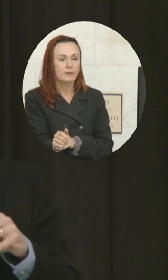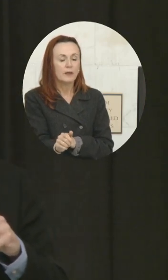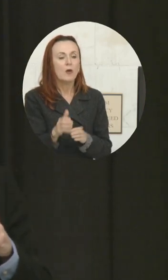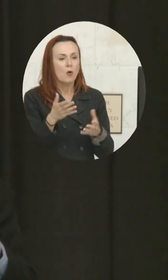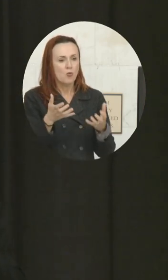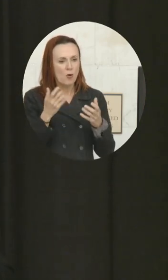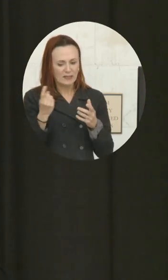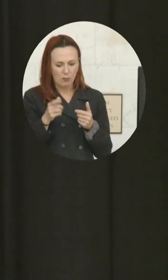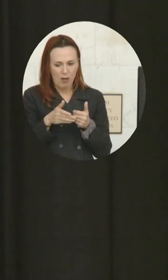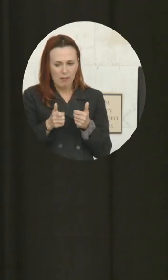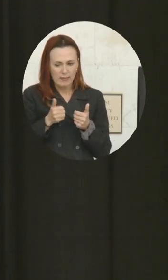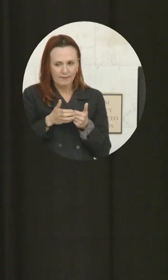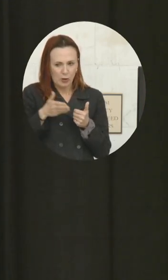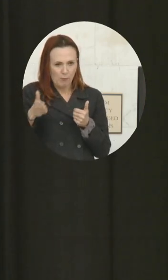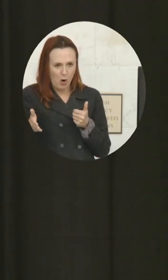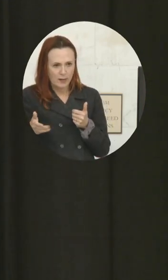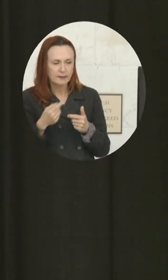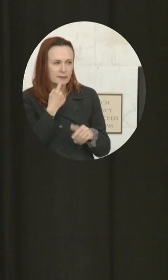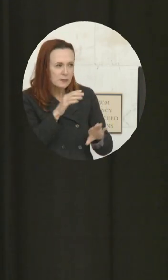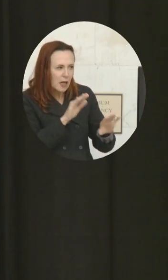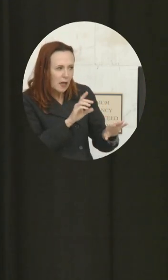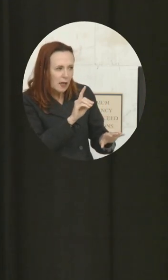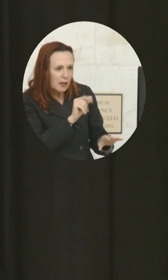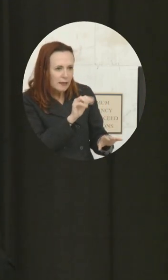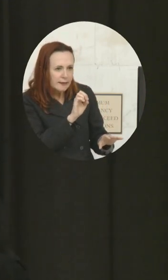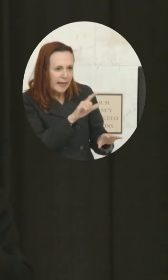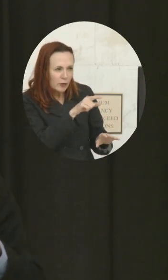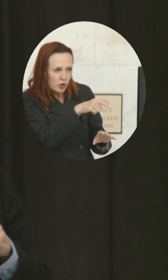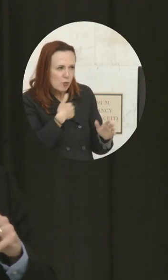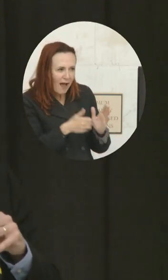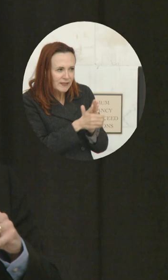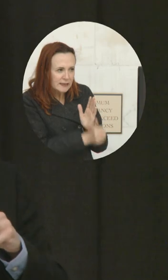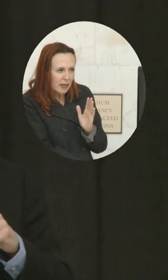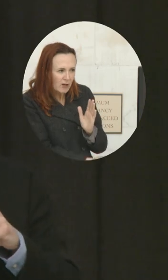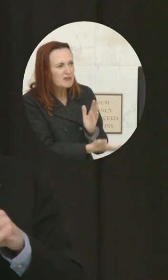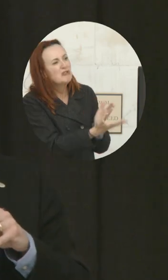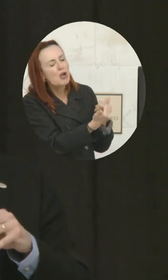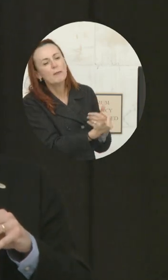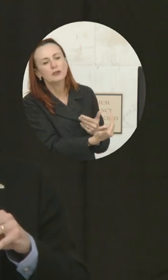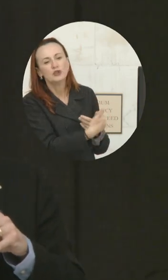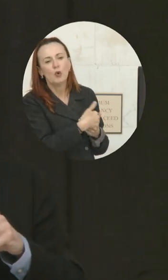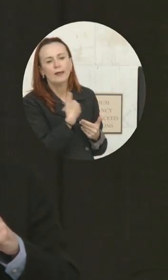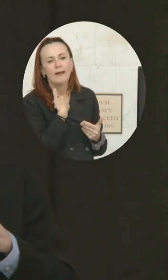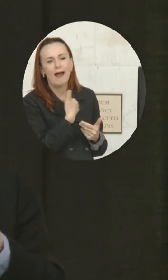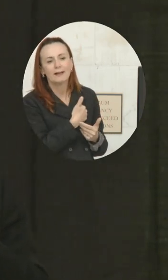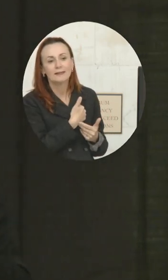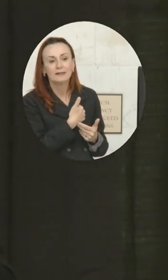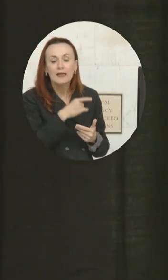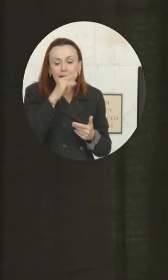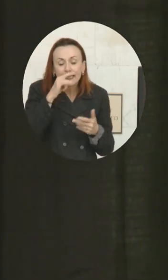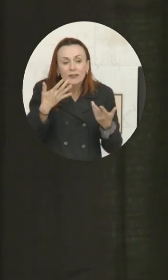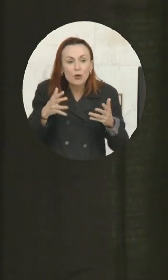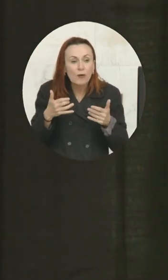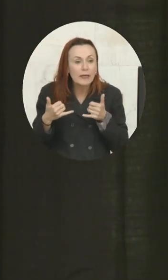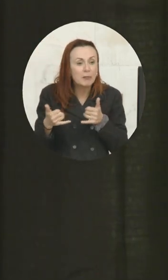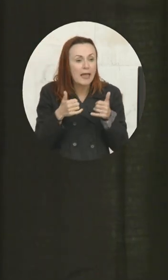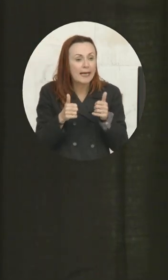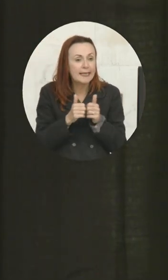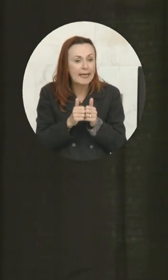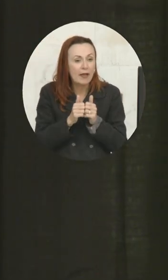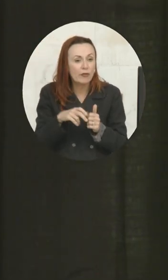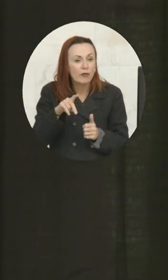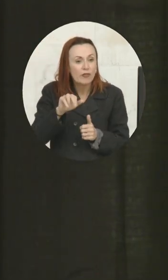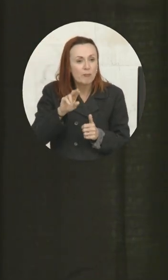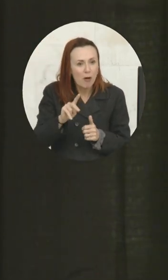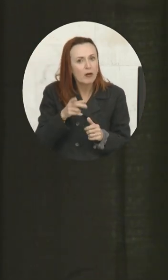someone who lives nearby to say to me, Daniel, you have skills that we need. Please come join us. Well, your kids are ready to play in the park. Get on the parks committee, right? Your wife is at the